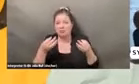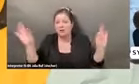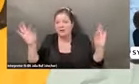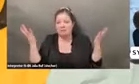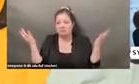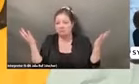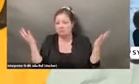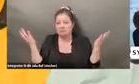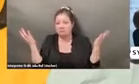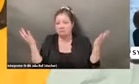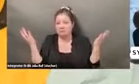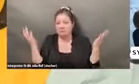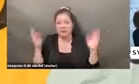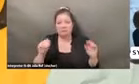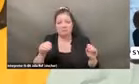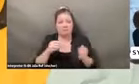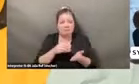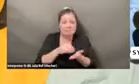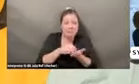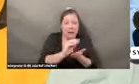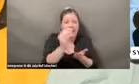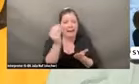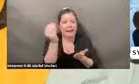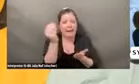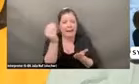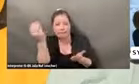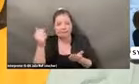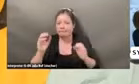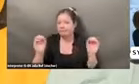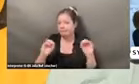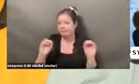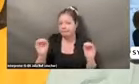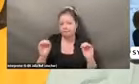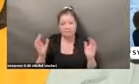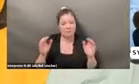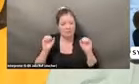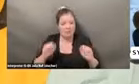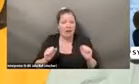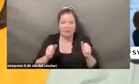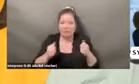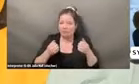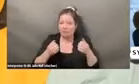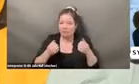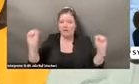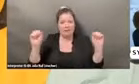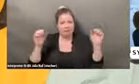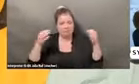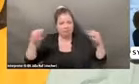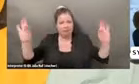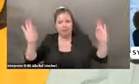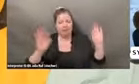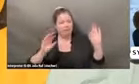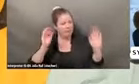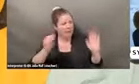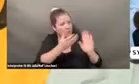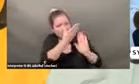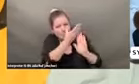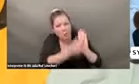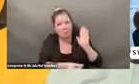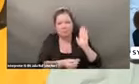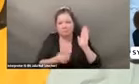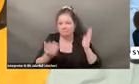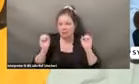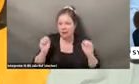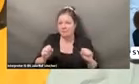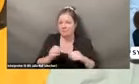a paywall or anything like that. All background material can be accessed and used freely.